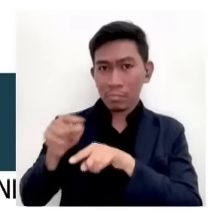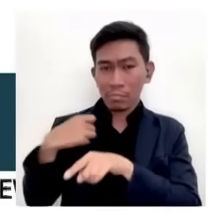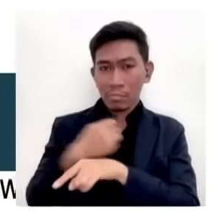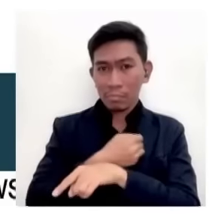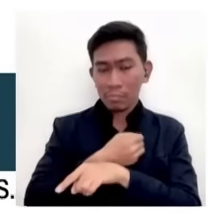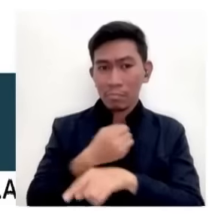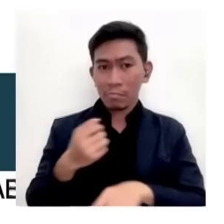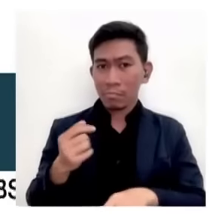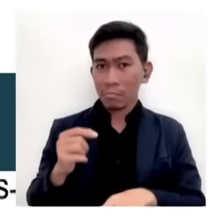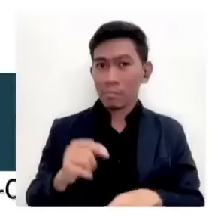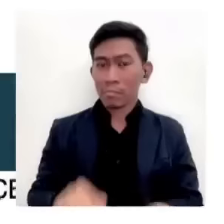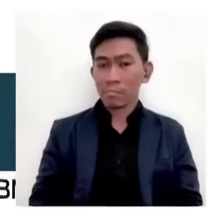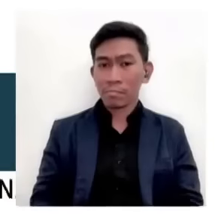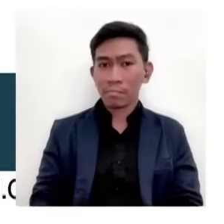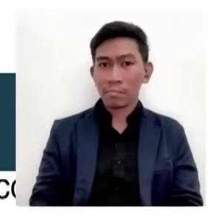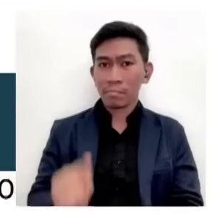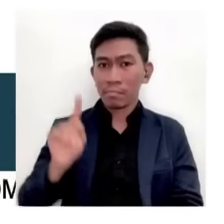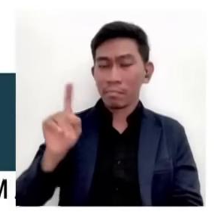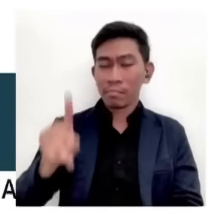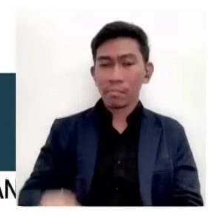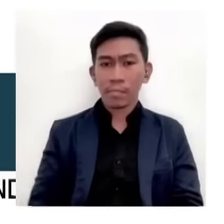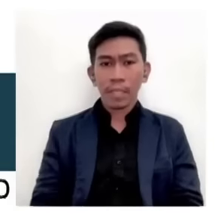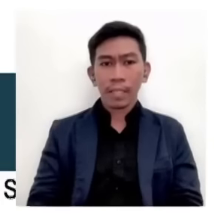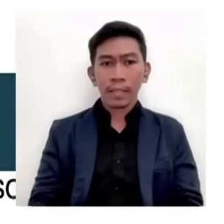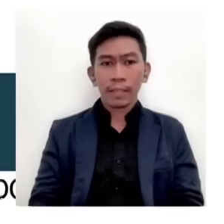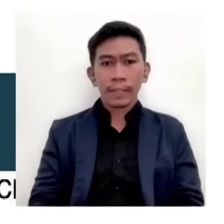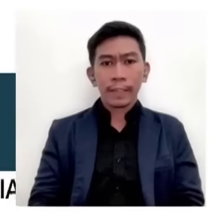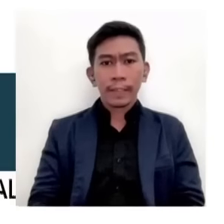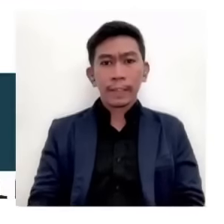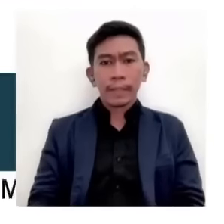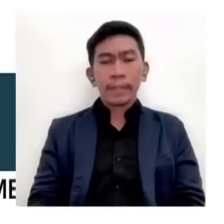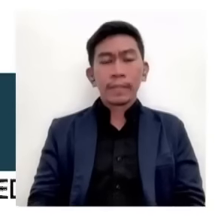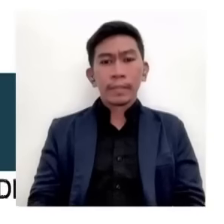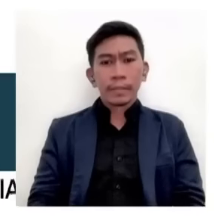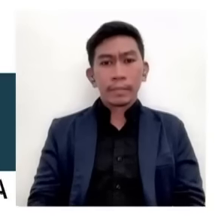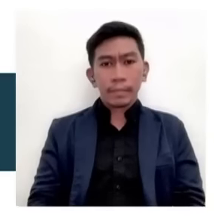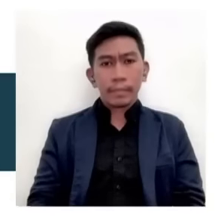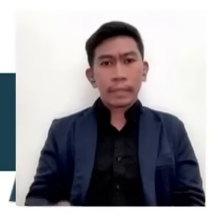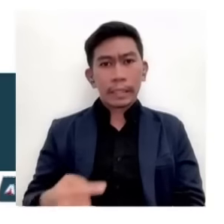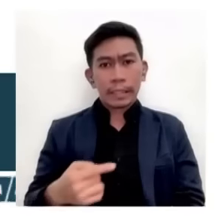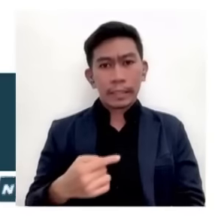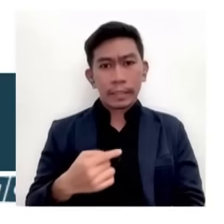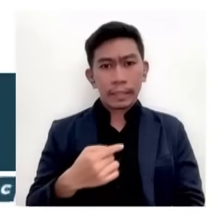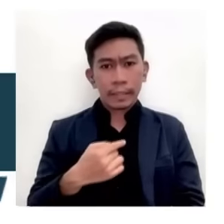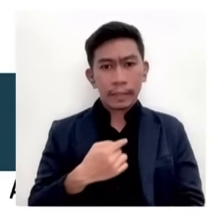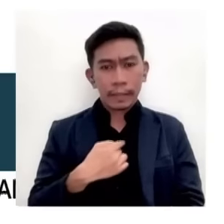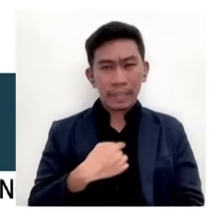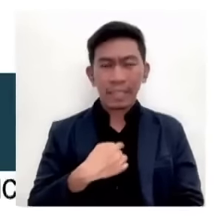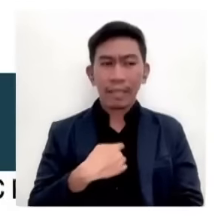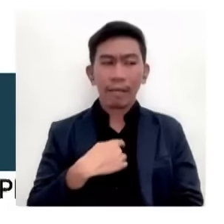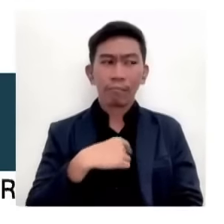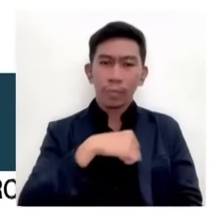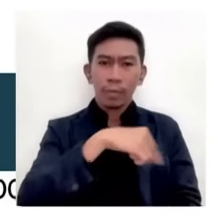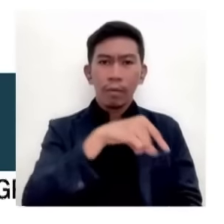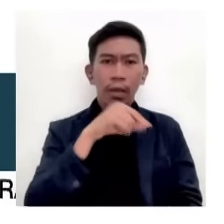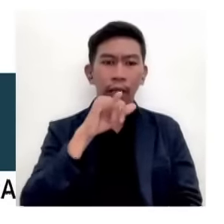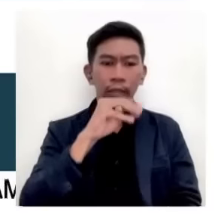continue investigating the People's Initiative. Go ahead. The way I speaking with the Senator Aimee Marcos, the